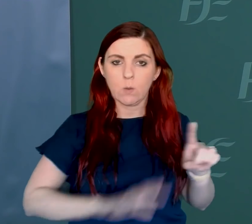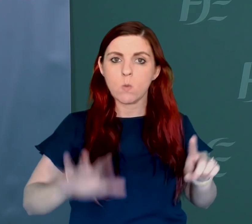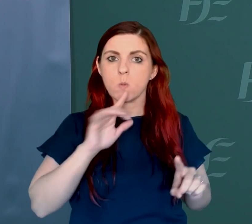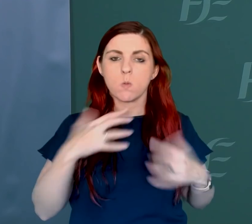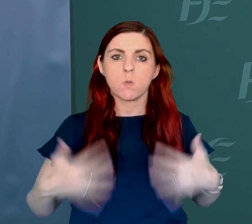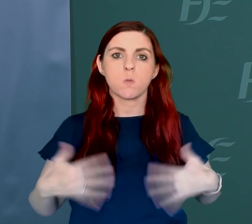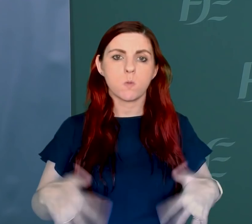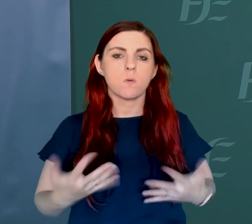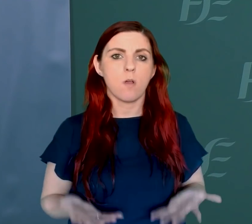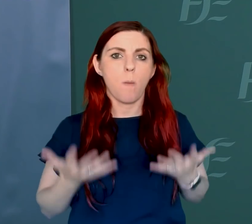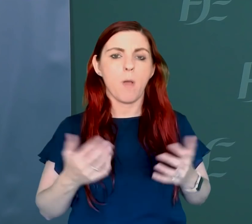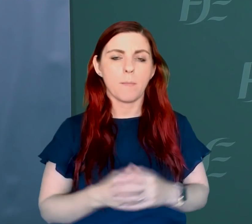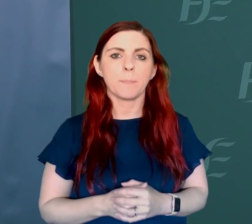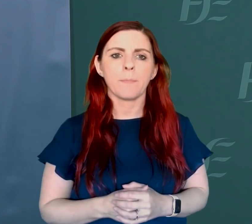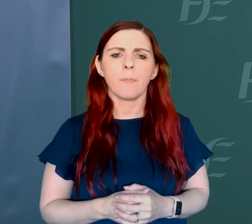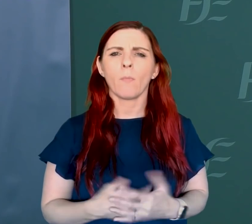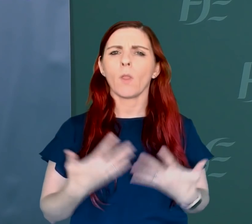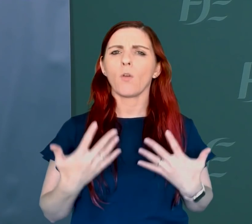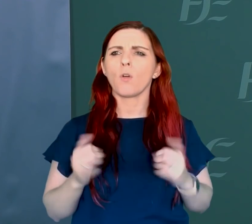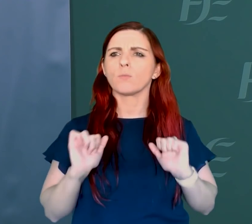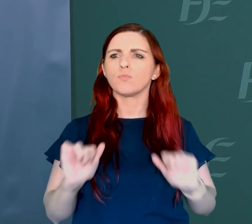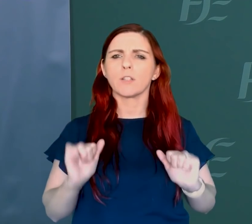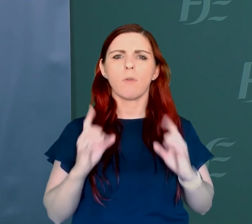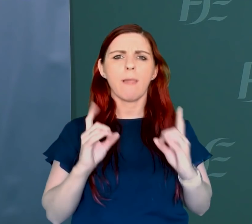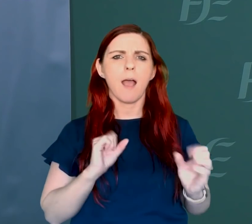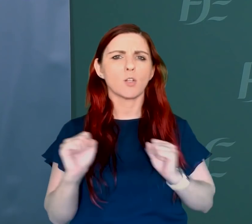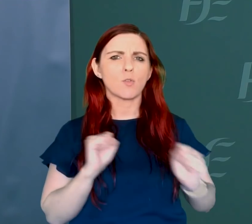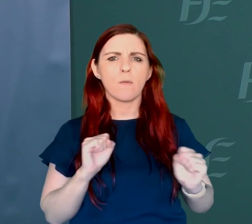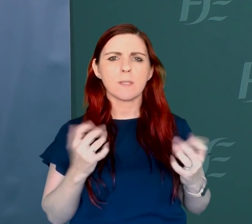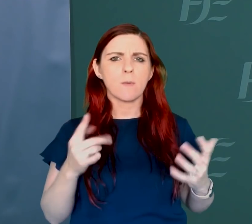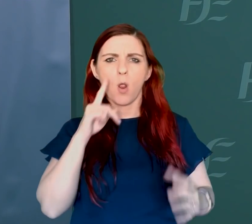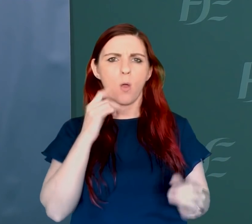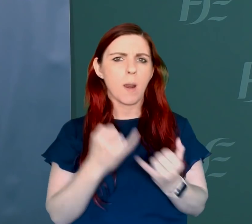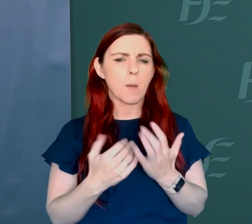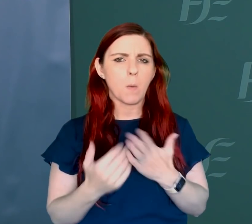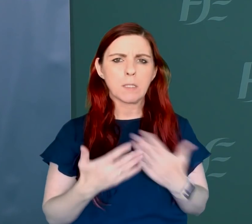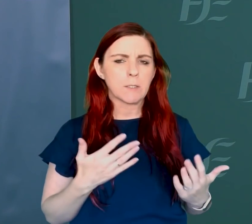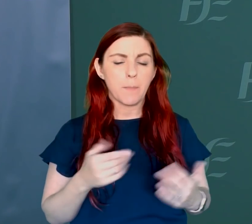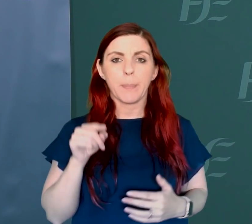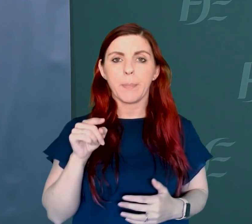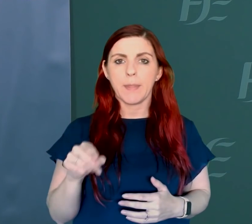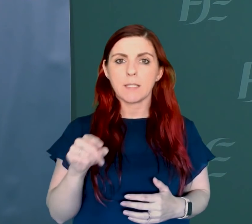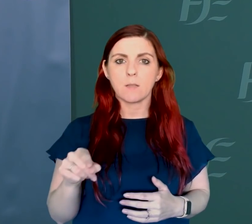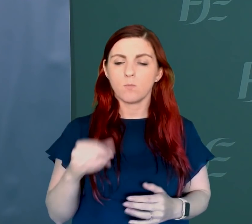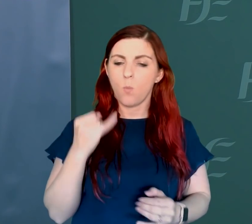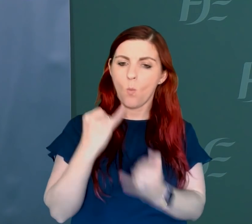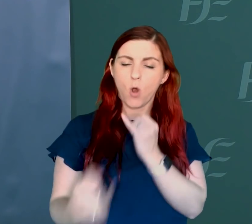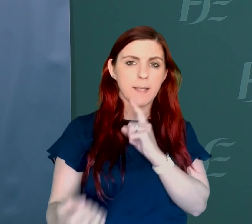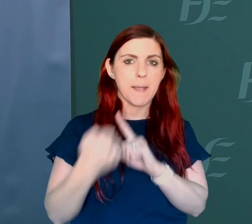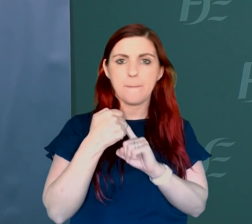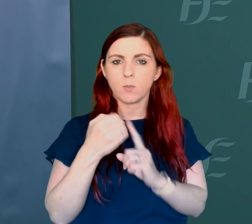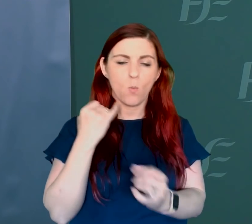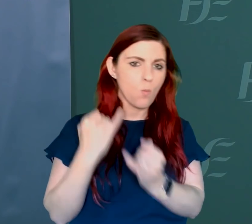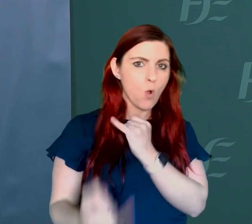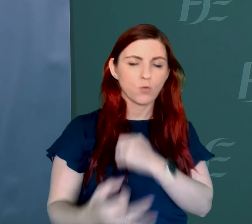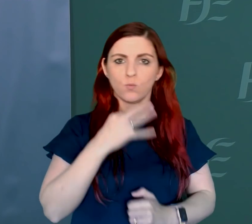Just on the current pressures on the health service, this is certainly the highest level of impact and risk that we've